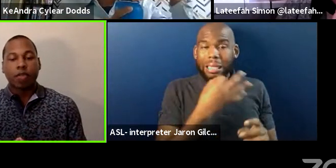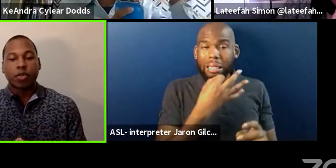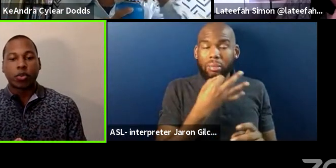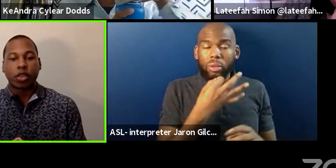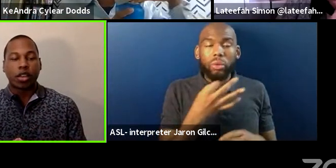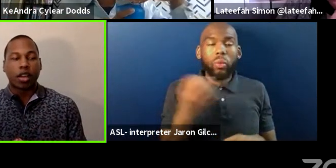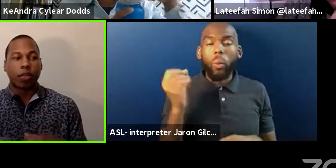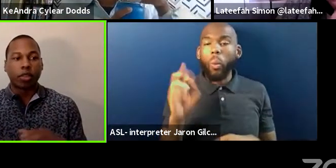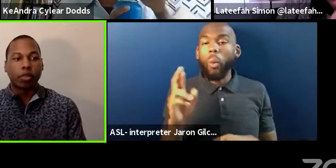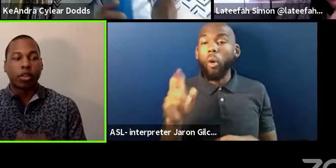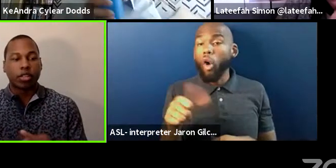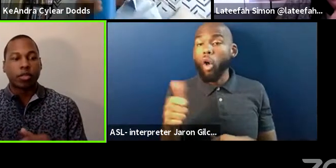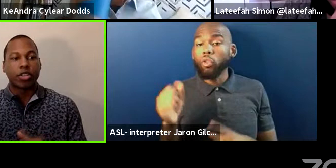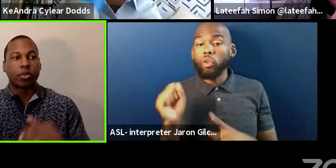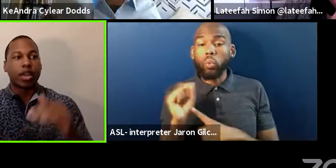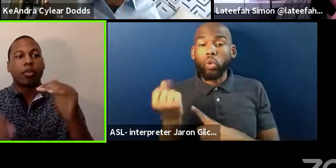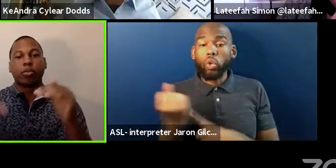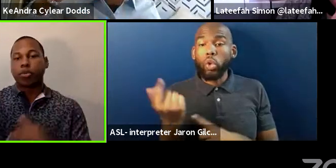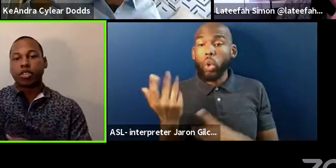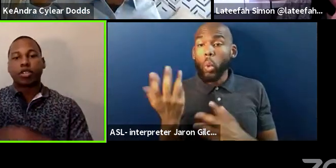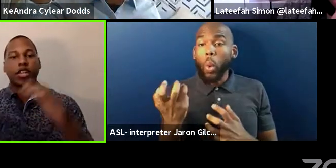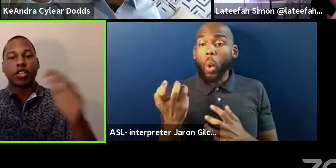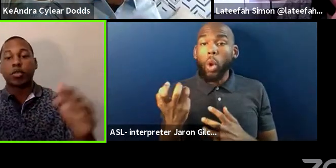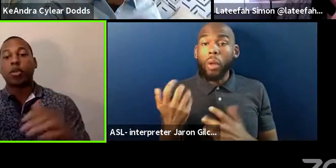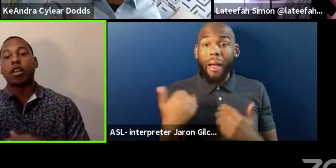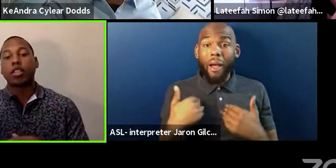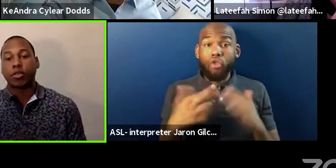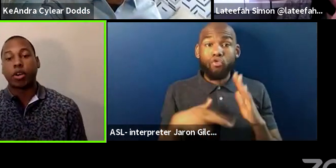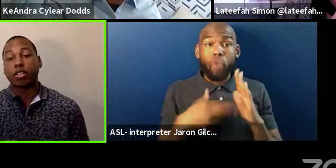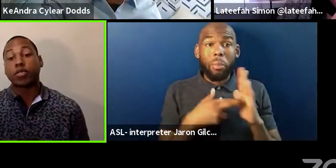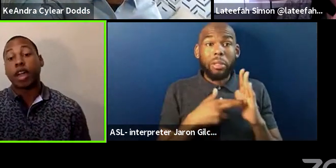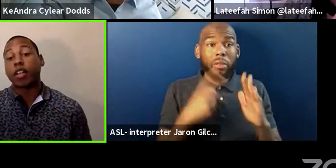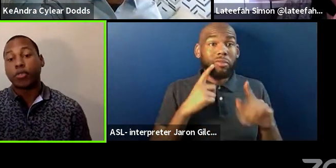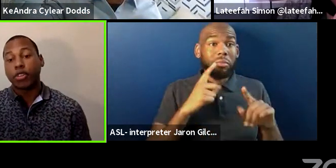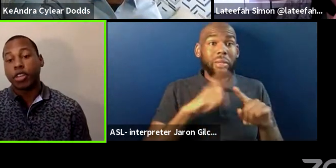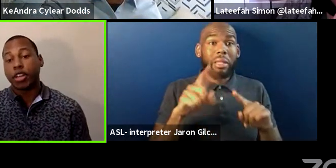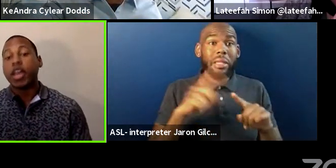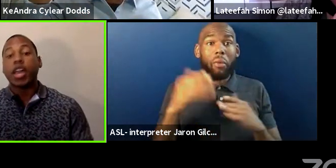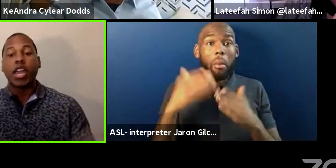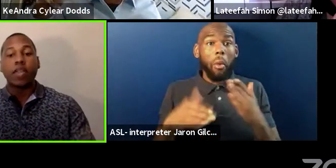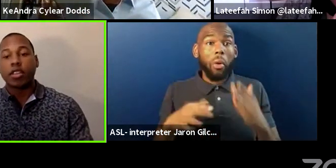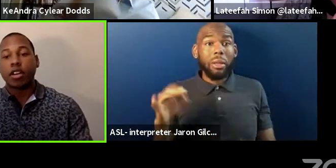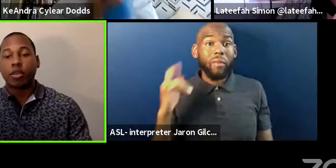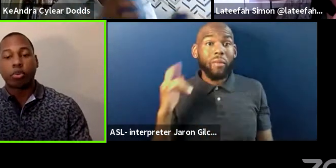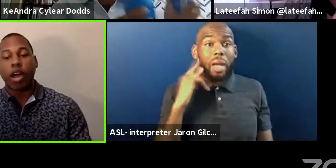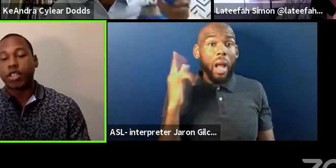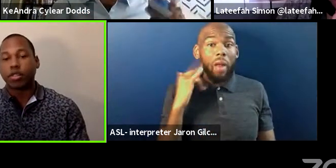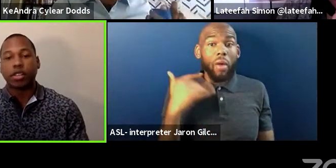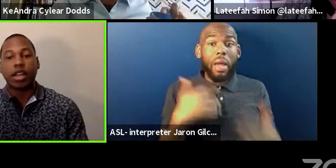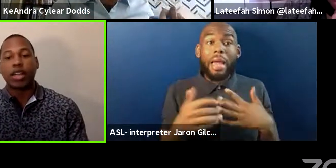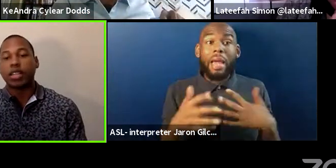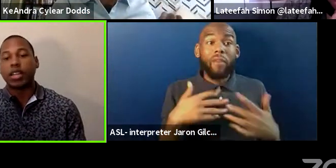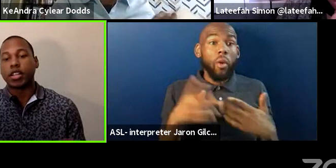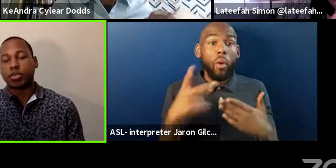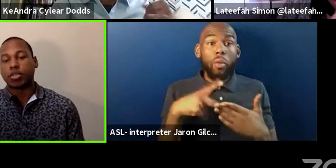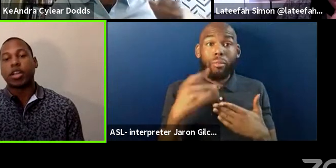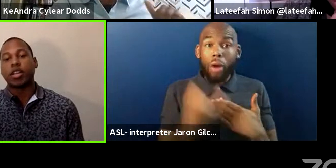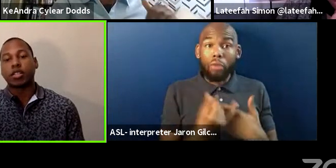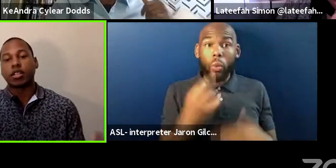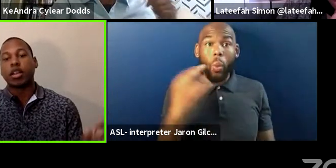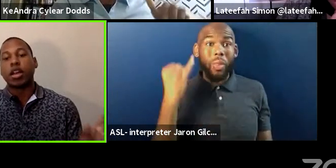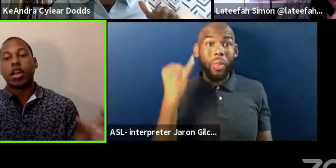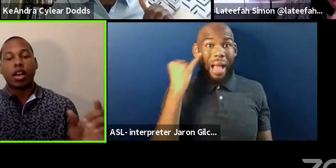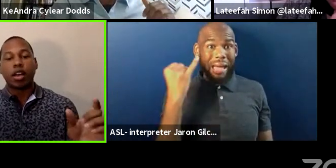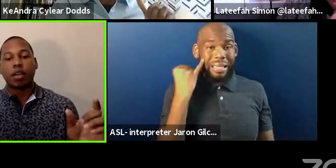other times, we really wanted to make sure we had representation from all different parts of California, even though the project or the idea is